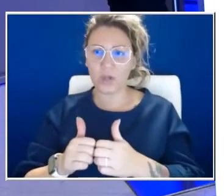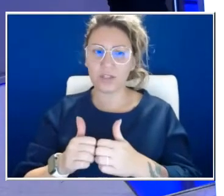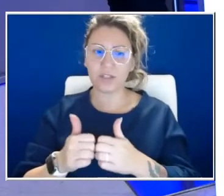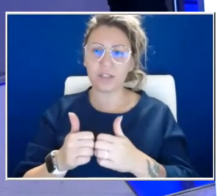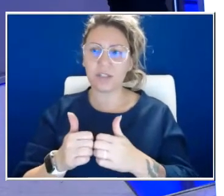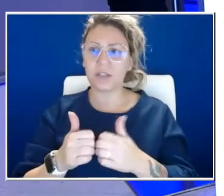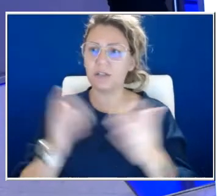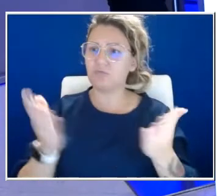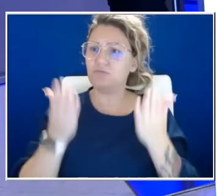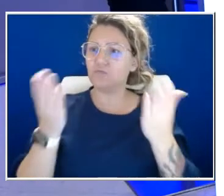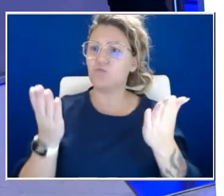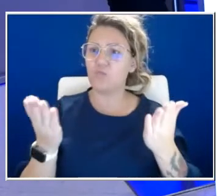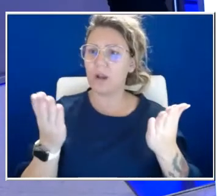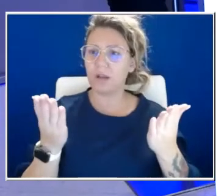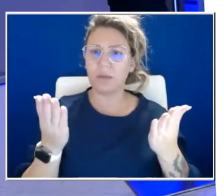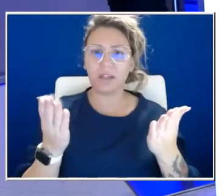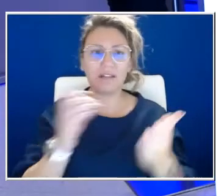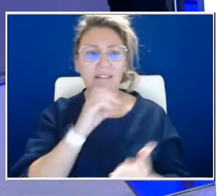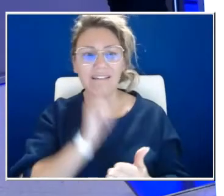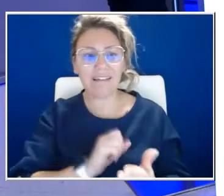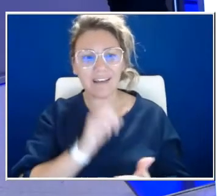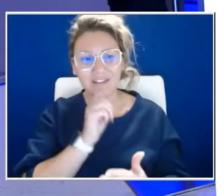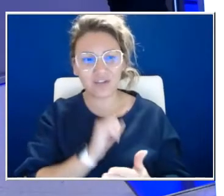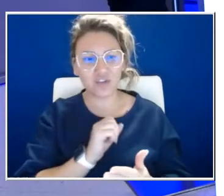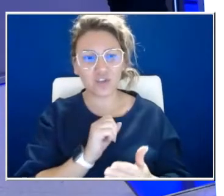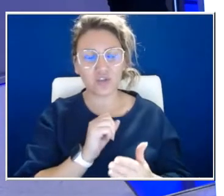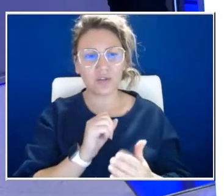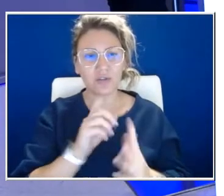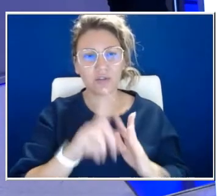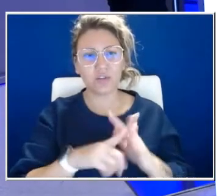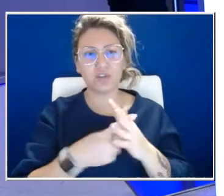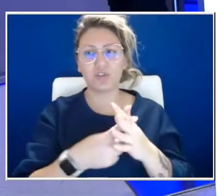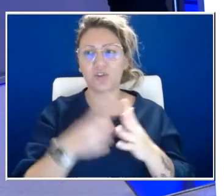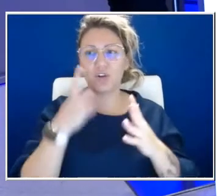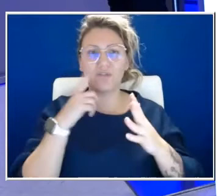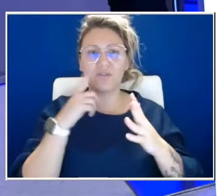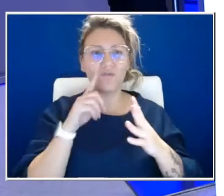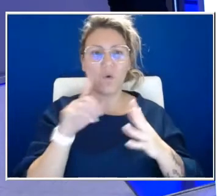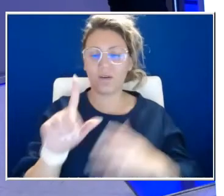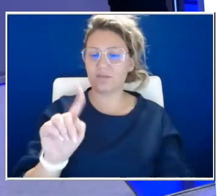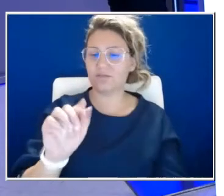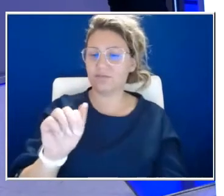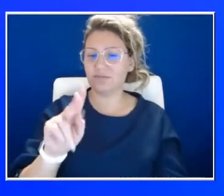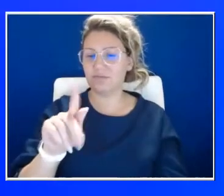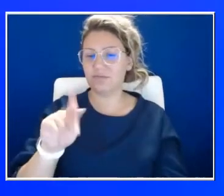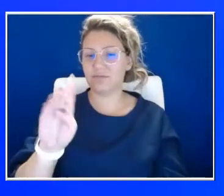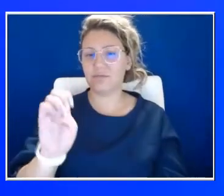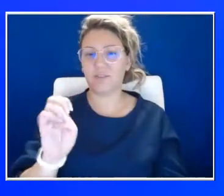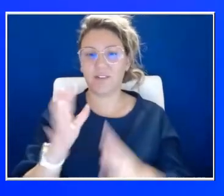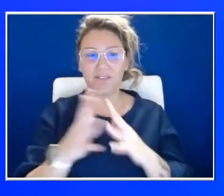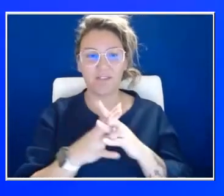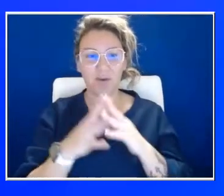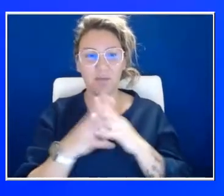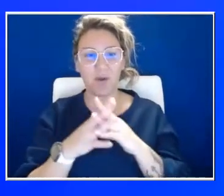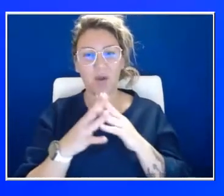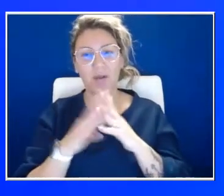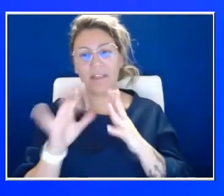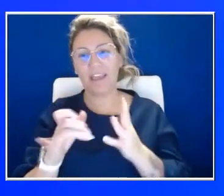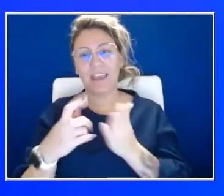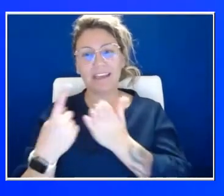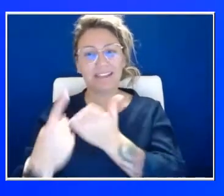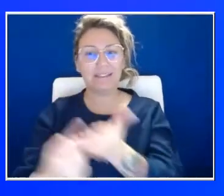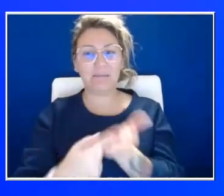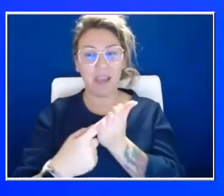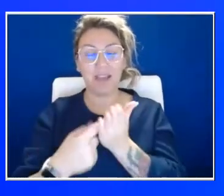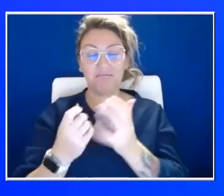recommended age to start for tackle football? There has been that debate for years